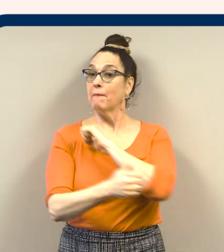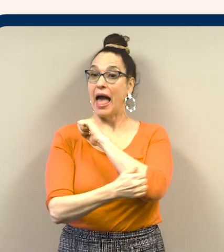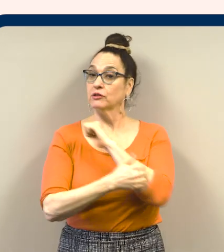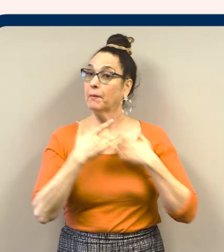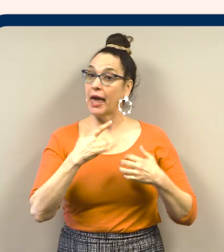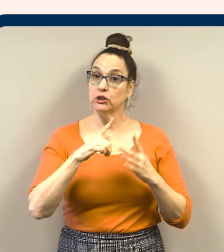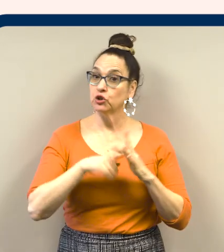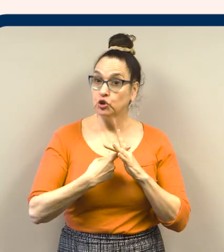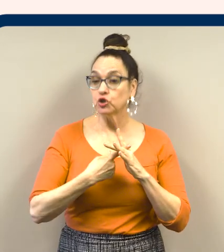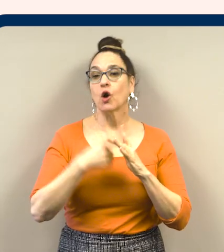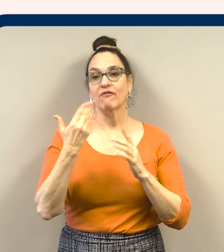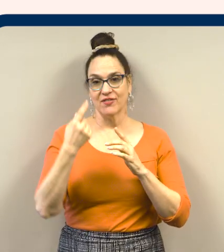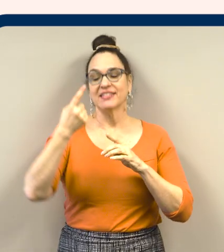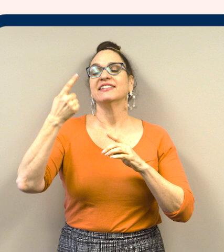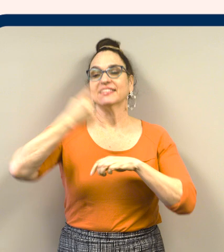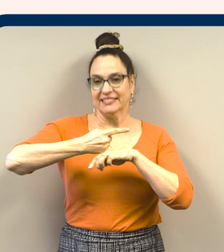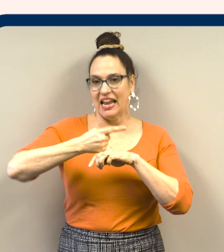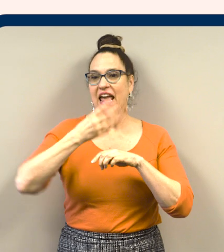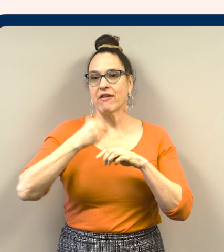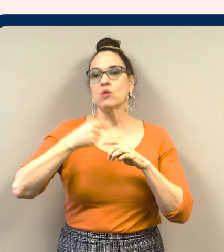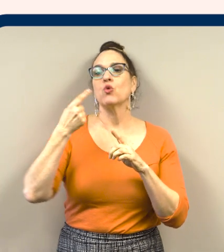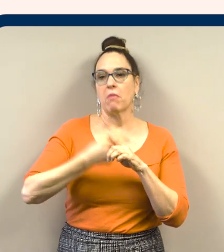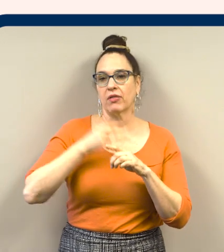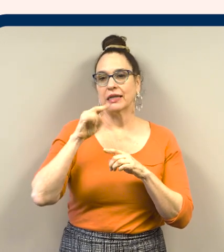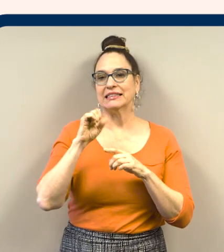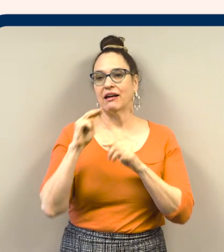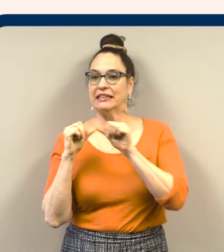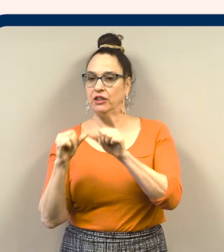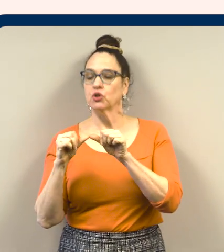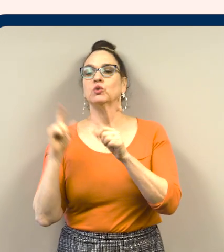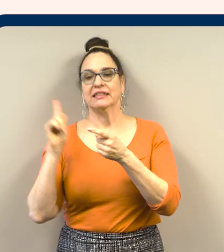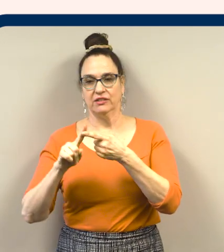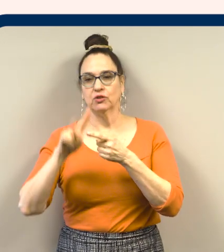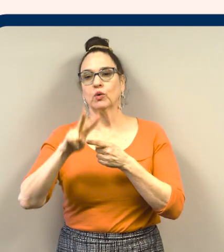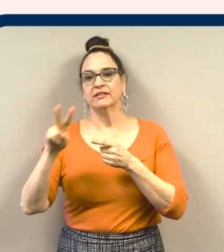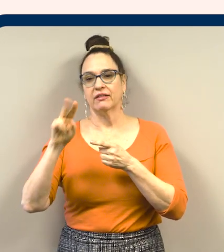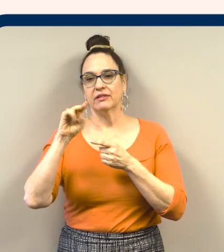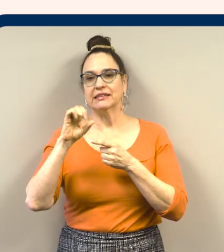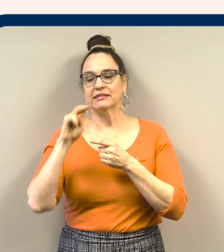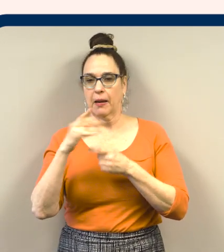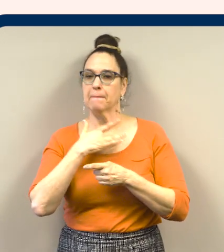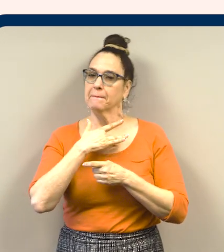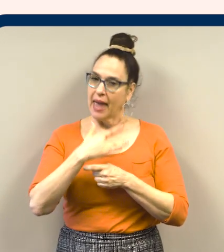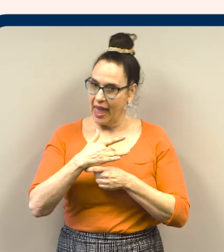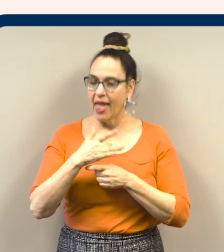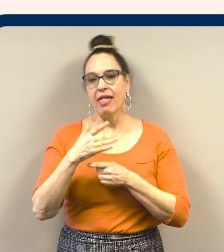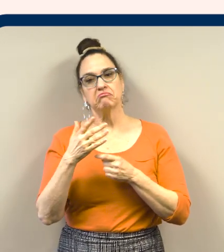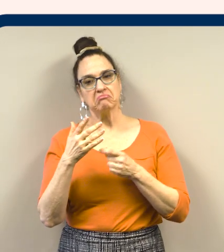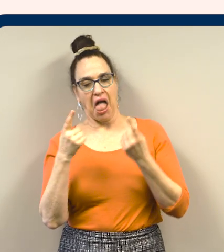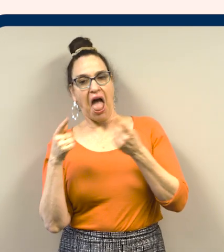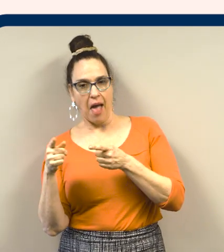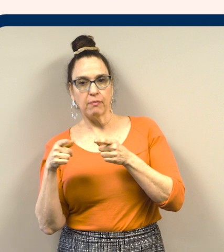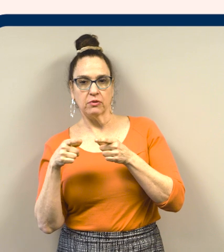always begins on the 15th day of the Hebrew month of Nisan and lasts until the 22nd day of